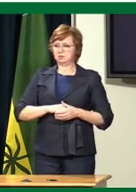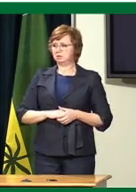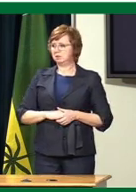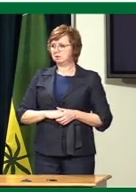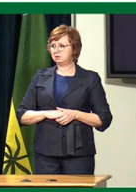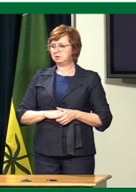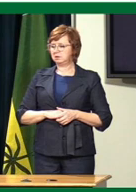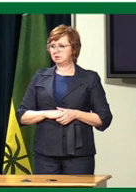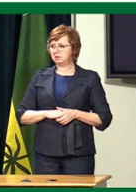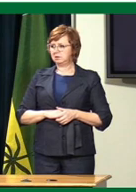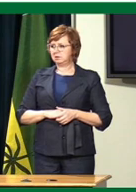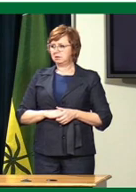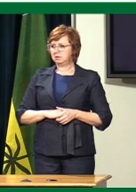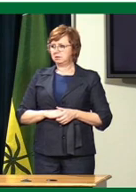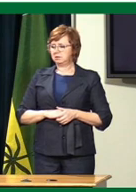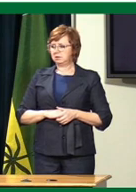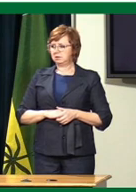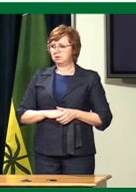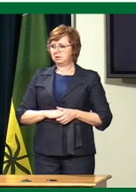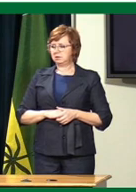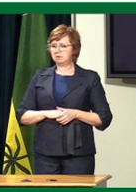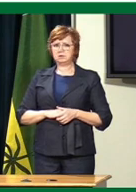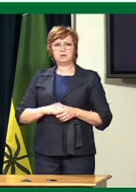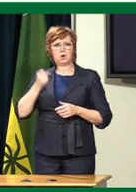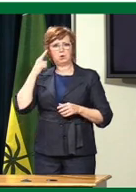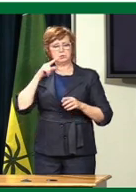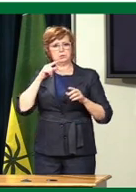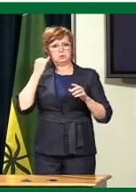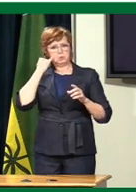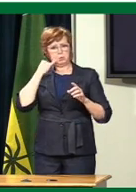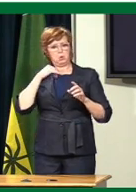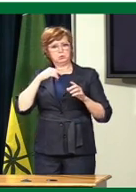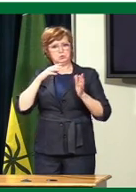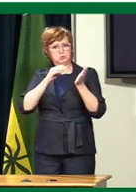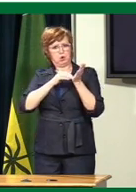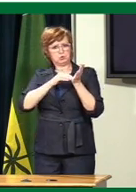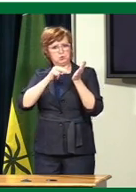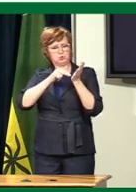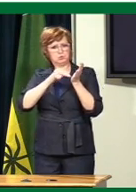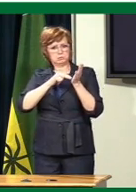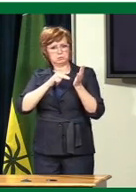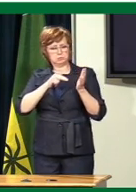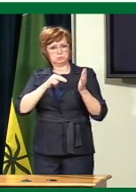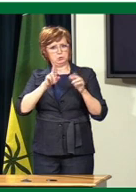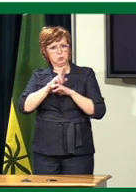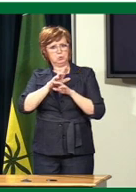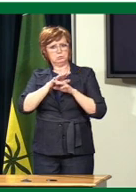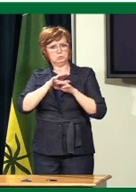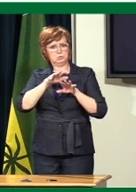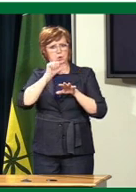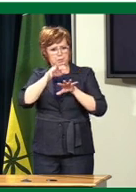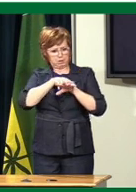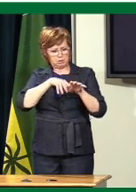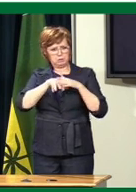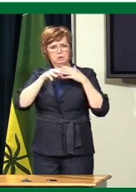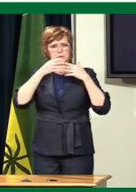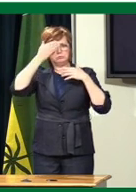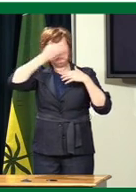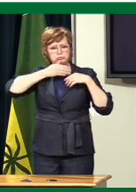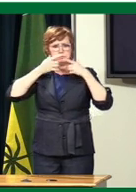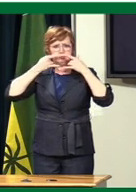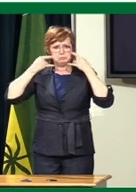If in the healthcare environment, if appropriate PPE is being worn, if seeing patients is not considered